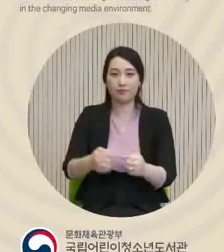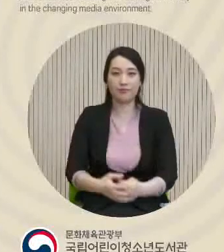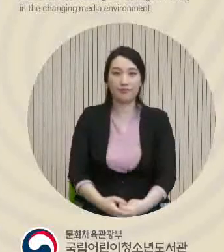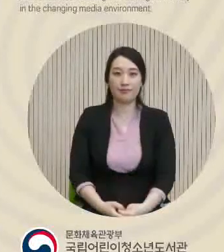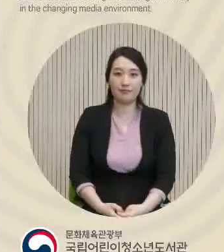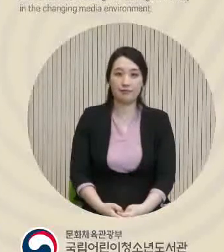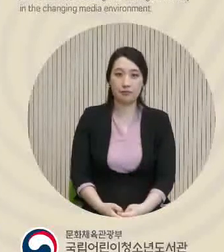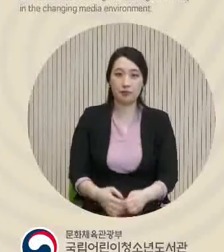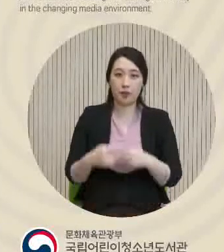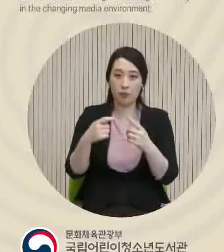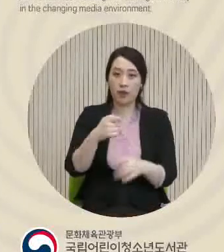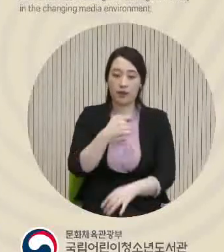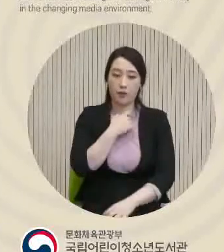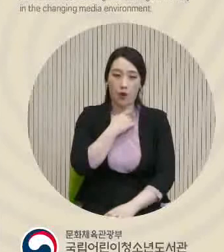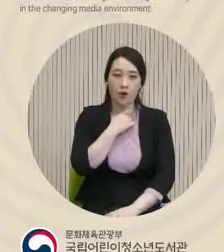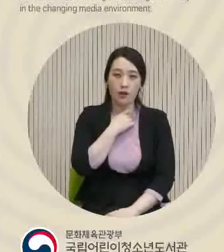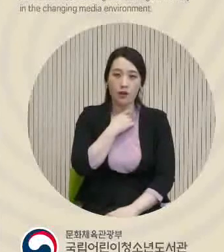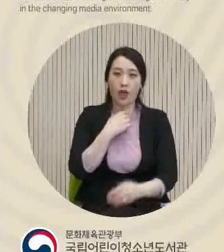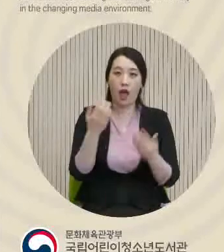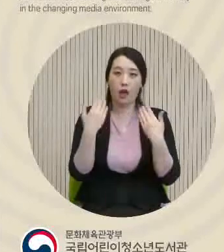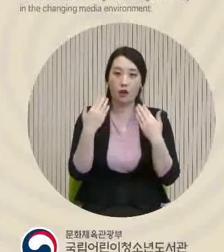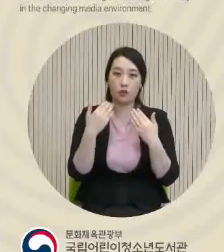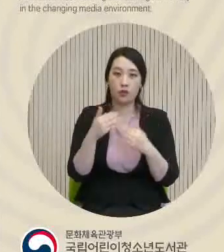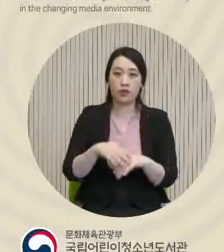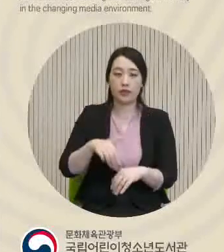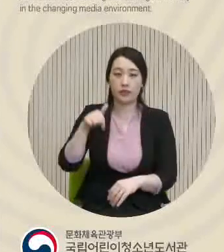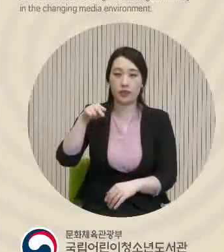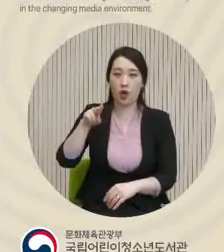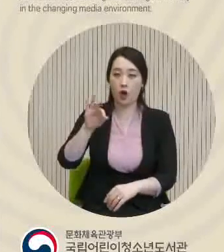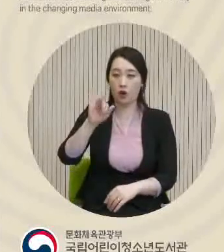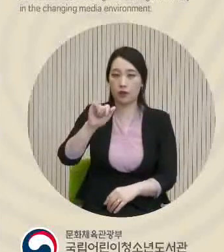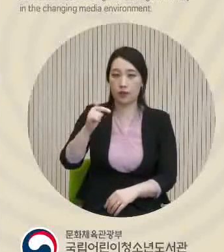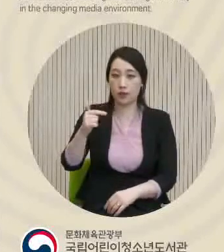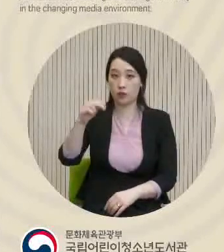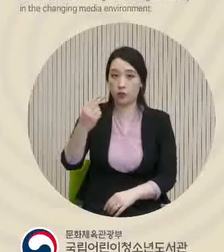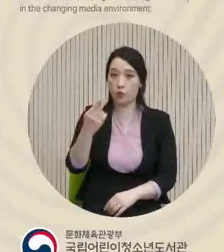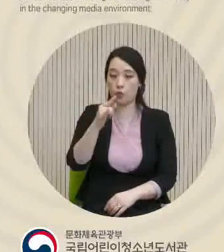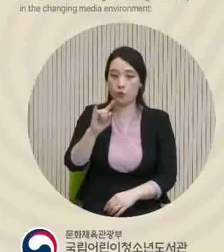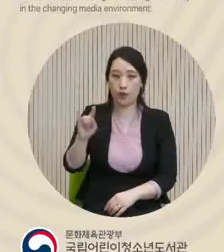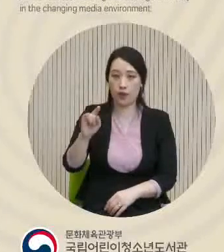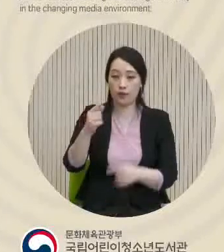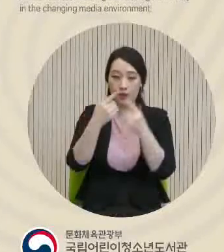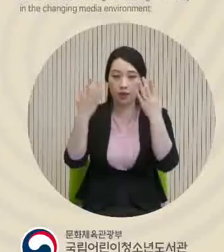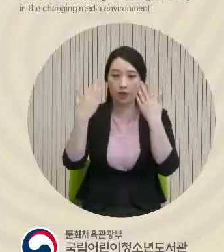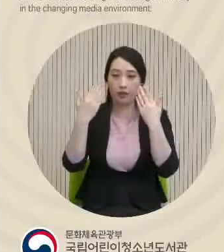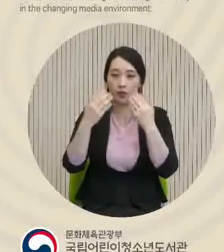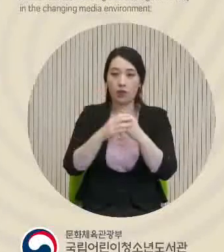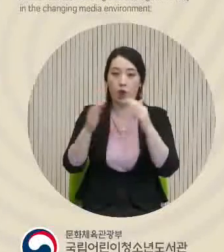schools participated in the project. And these schools